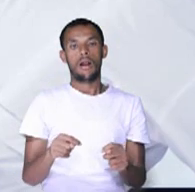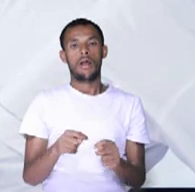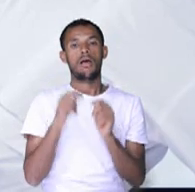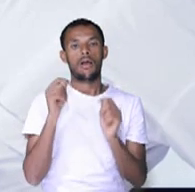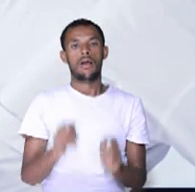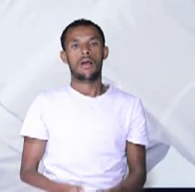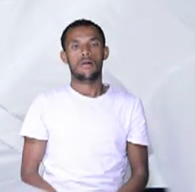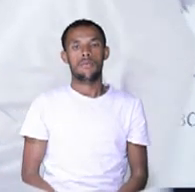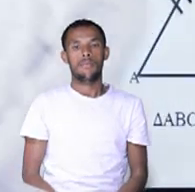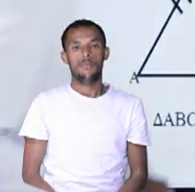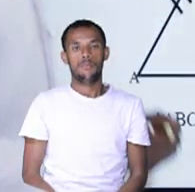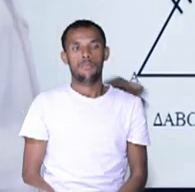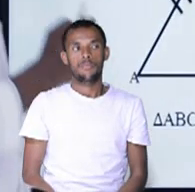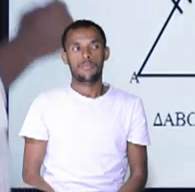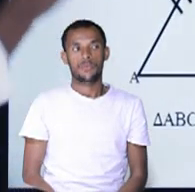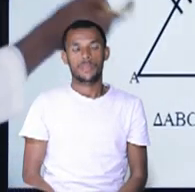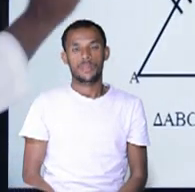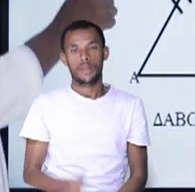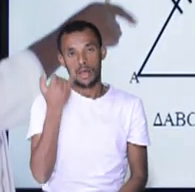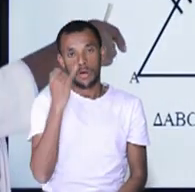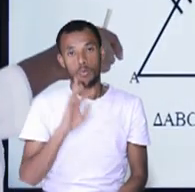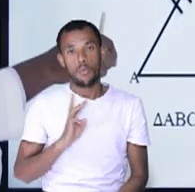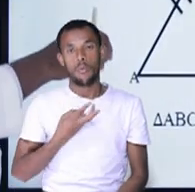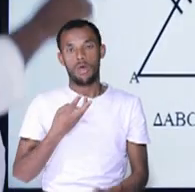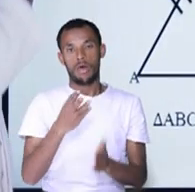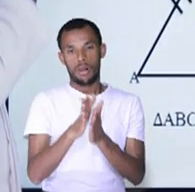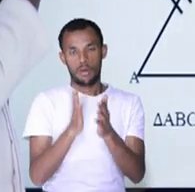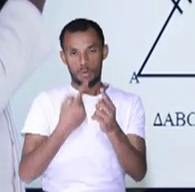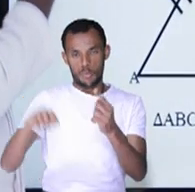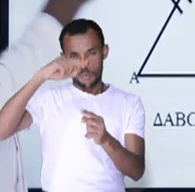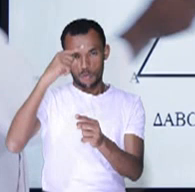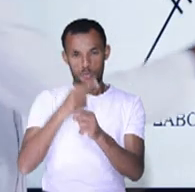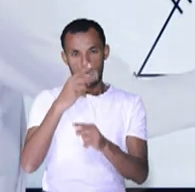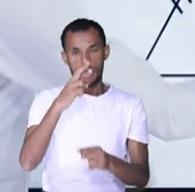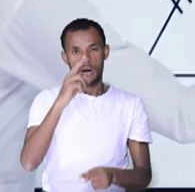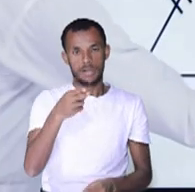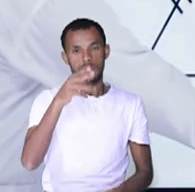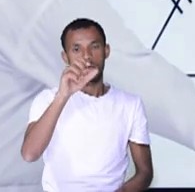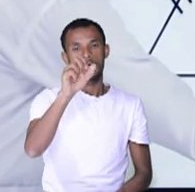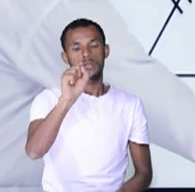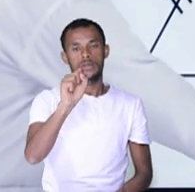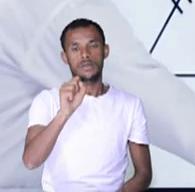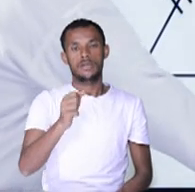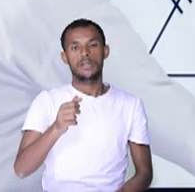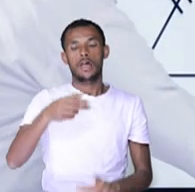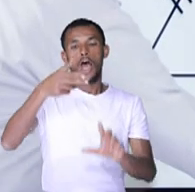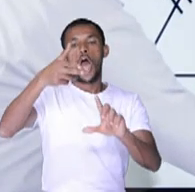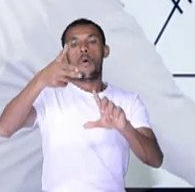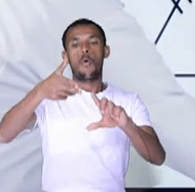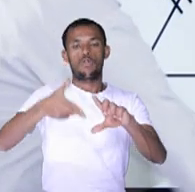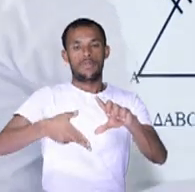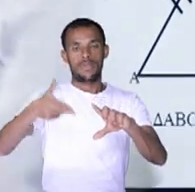another right angle triangle. So if we need to prove this by RHS, the